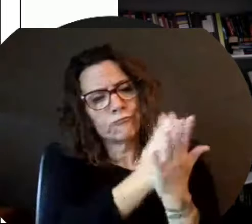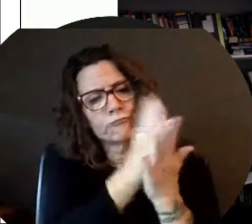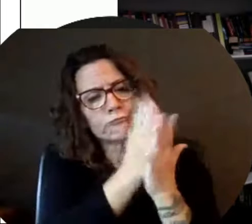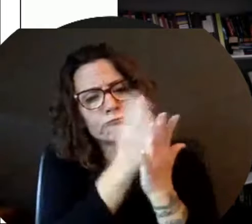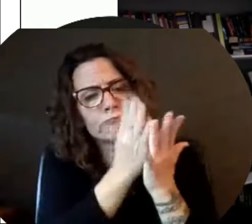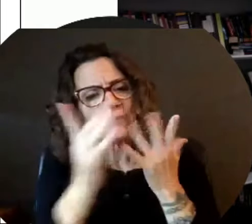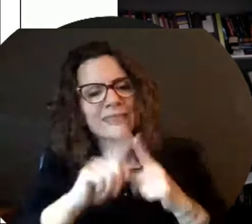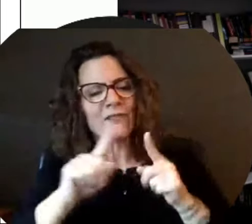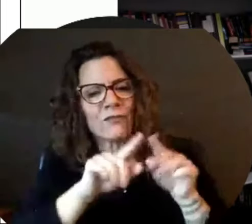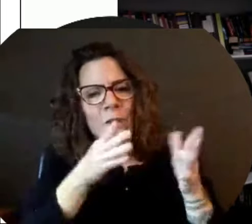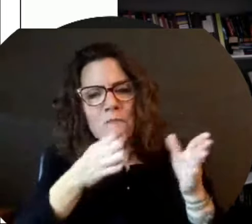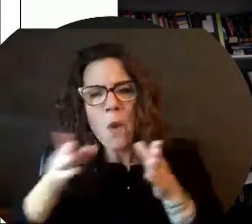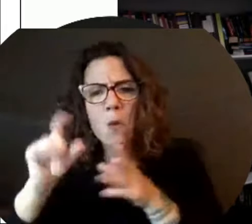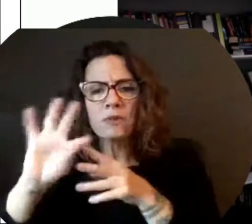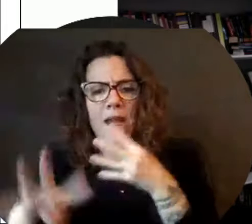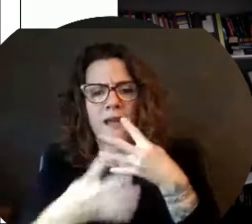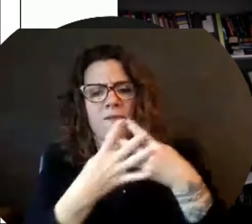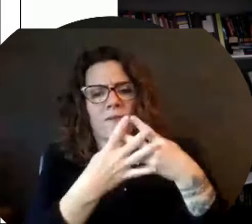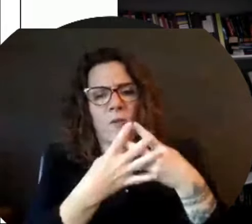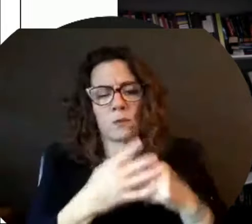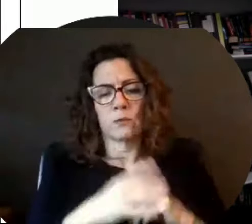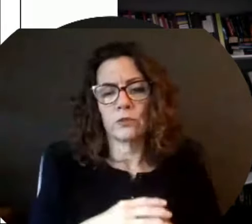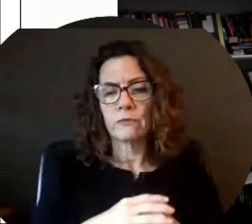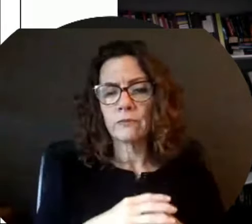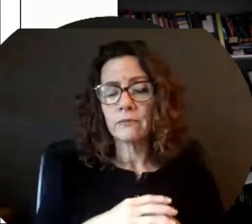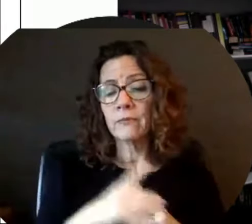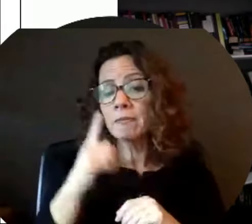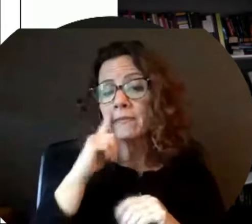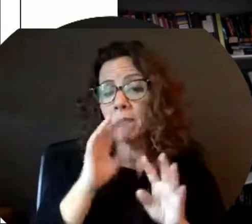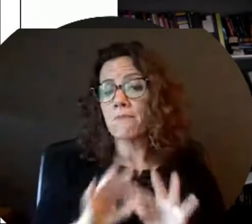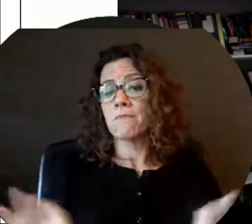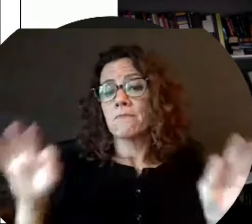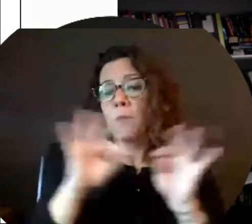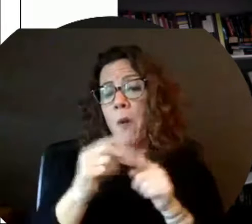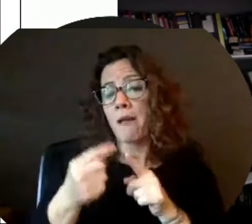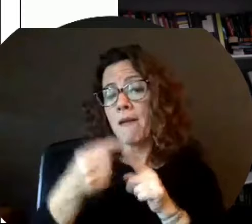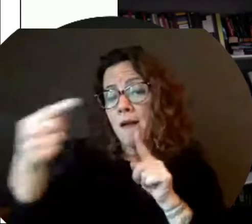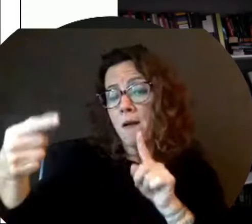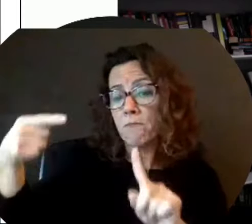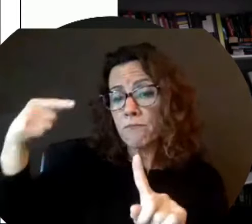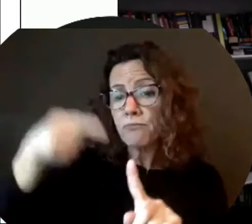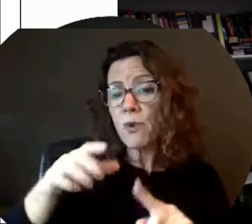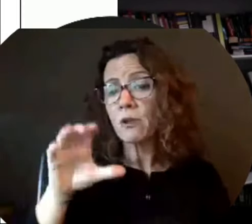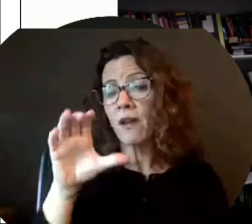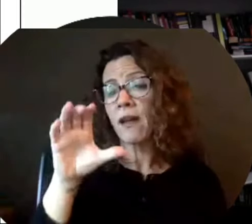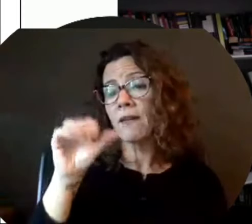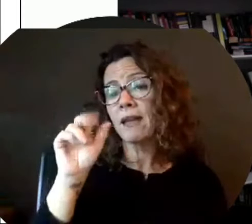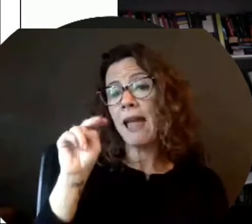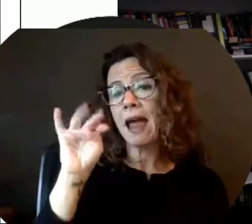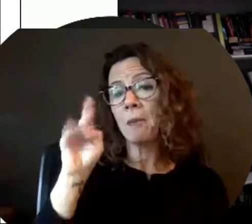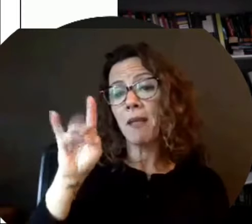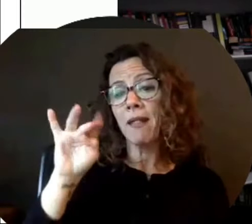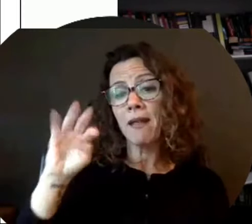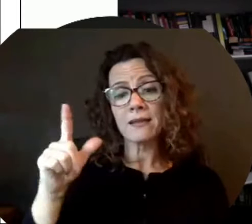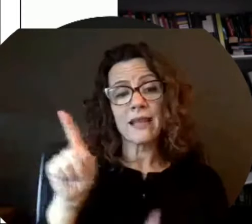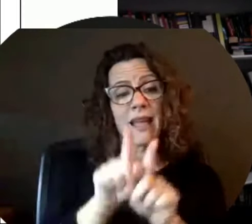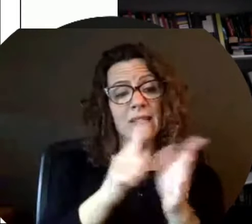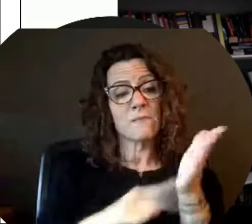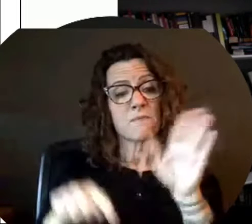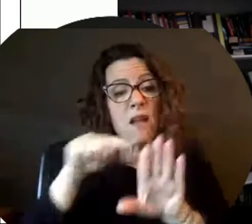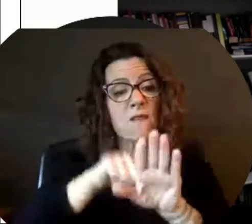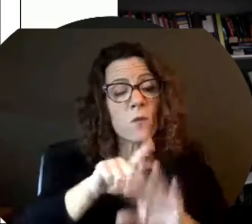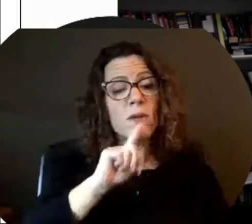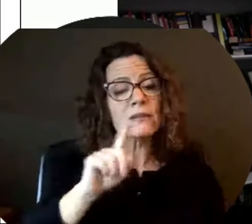as a metaphor, again, is commensality. Like, really, I was struck by that person really talking about